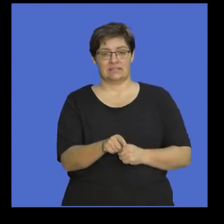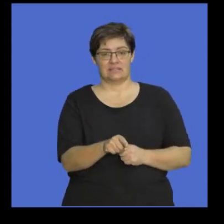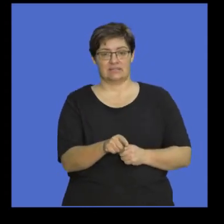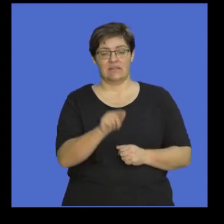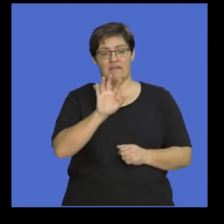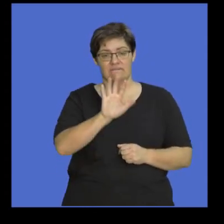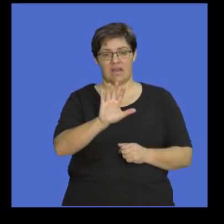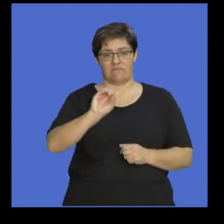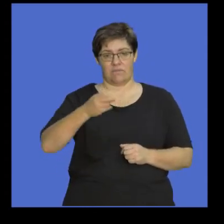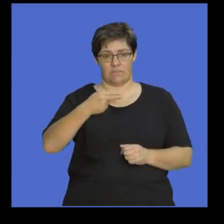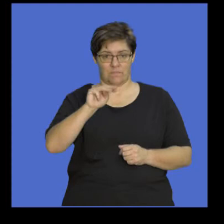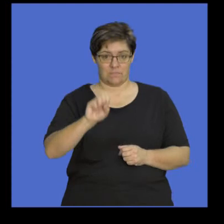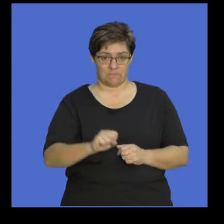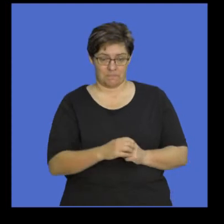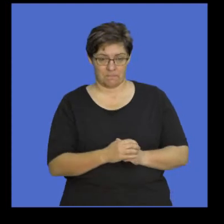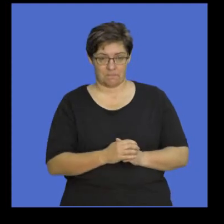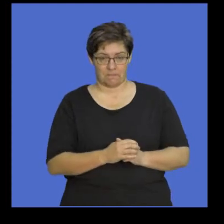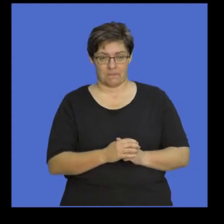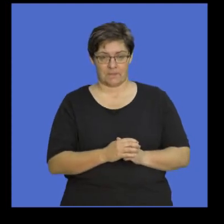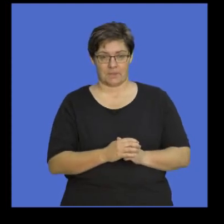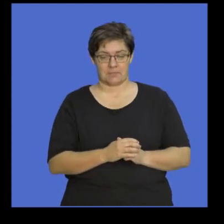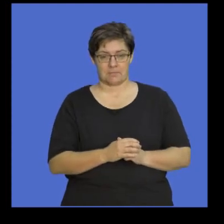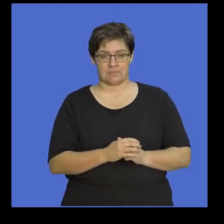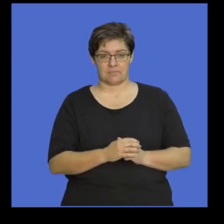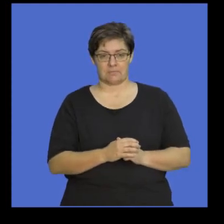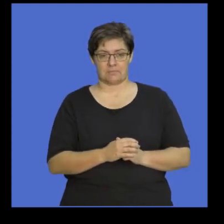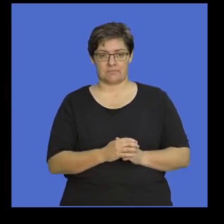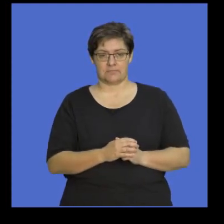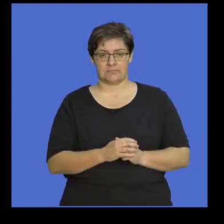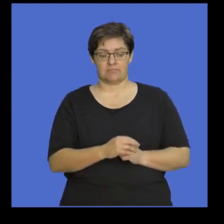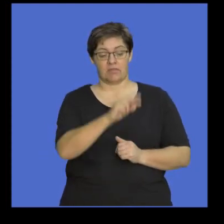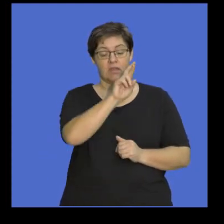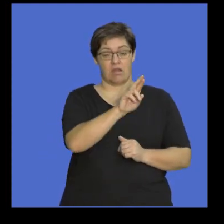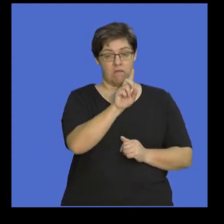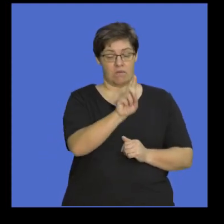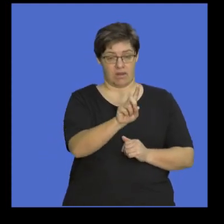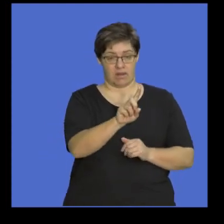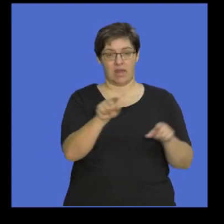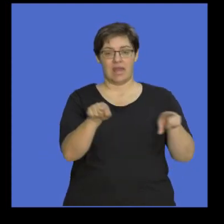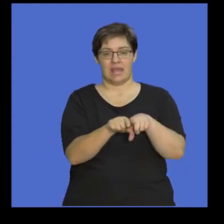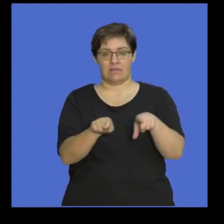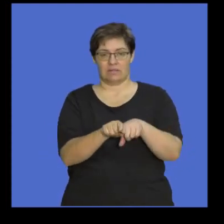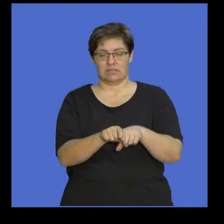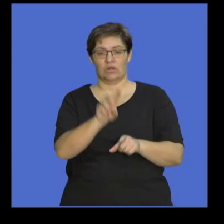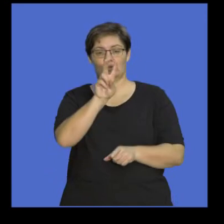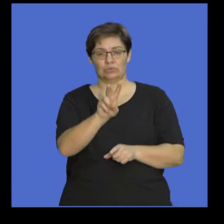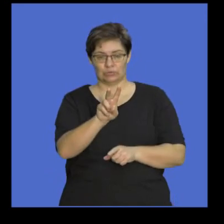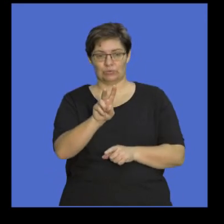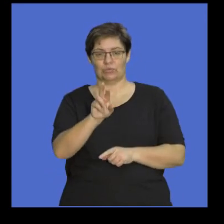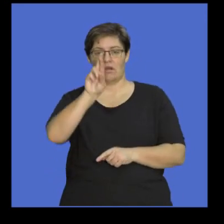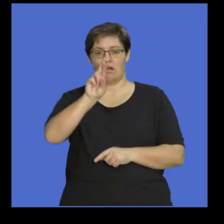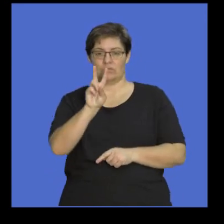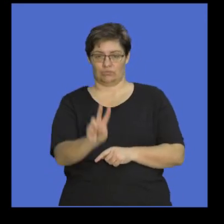actually 5 ohms, okay? Now we are saying that R1 is equals to twice